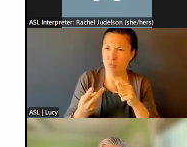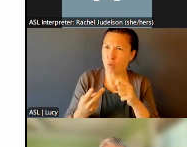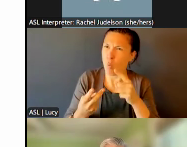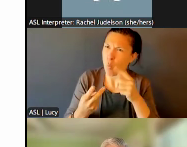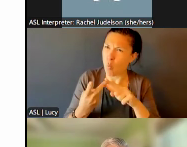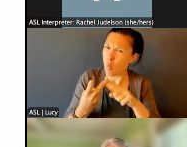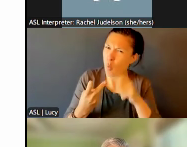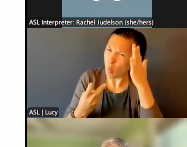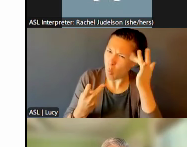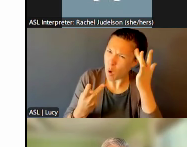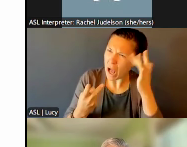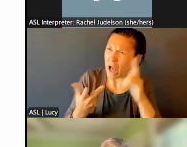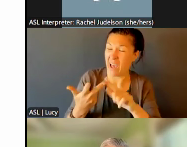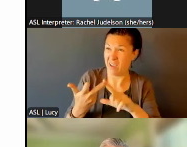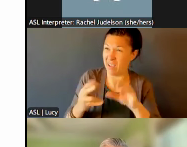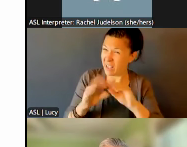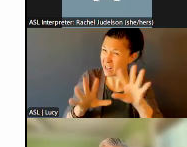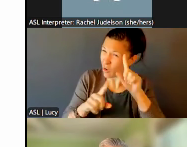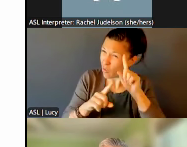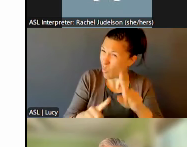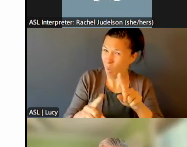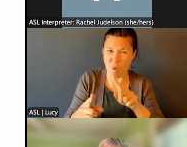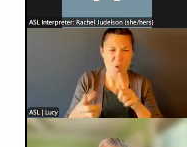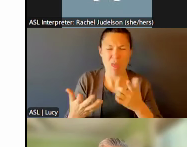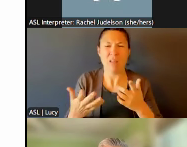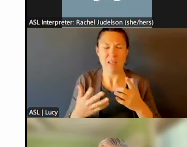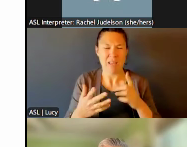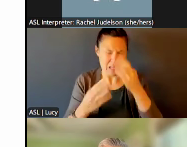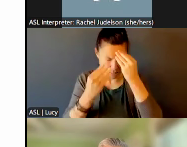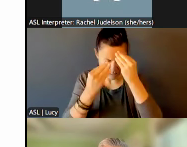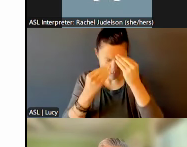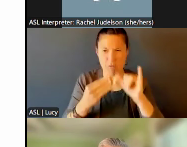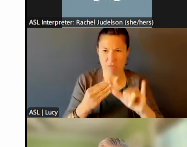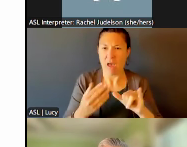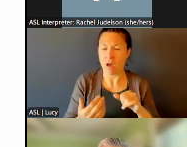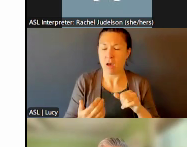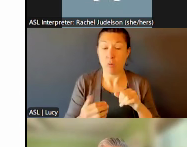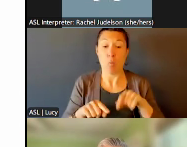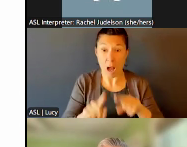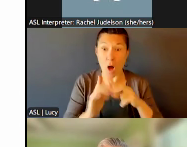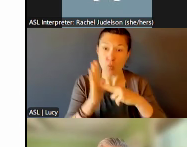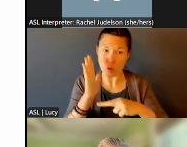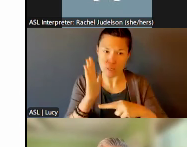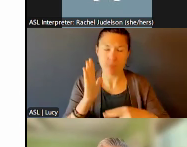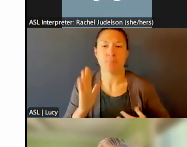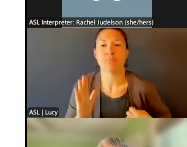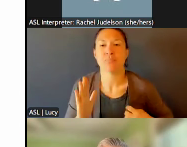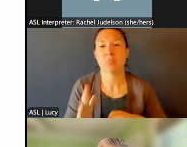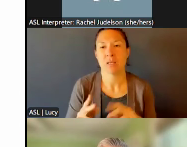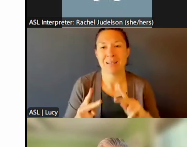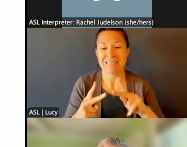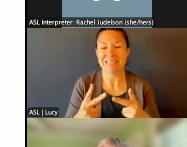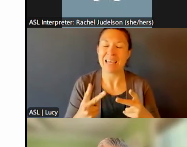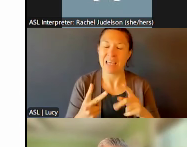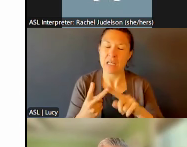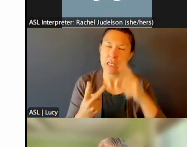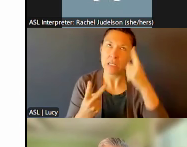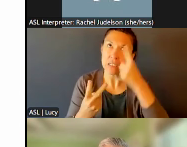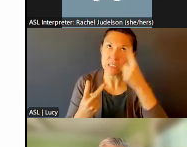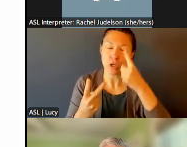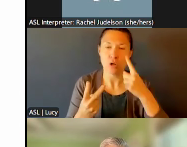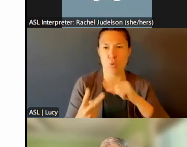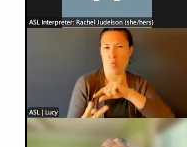this project is? The second major factor is the quality of the work.